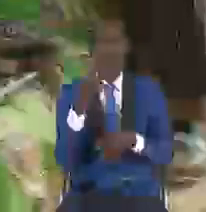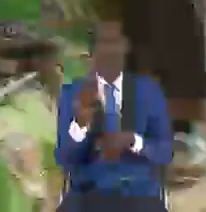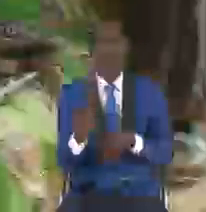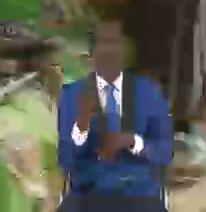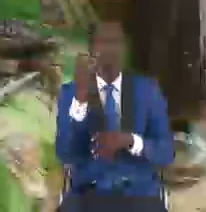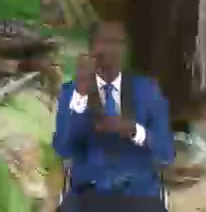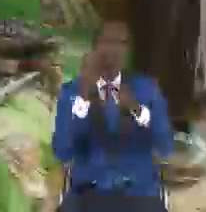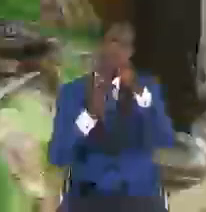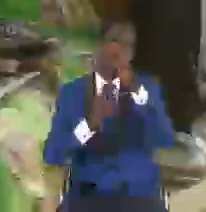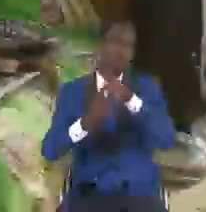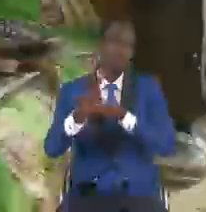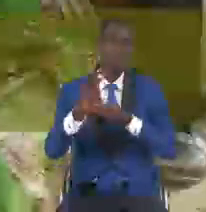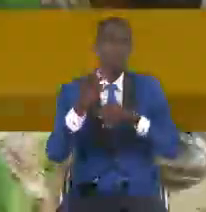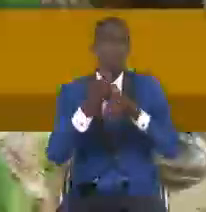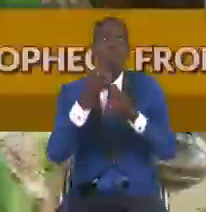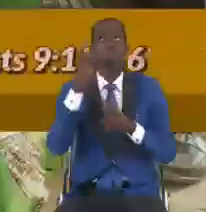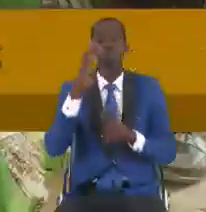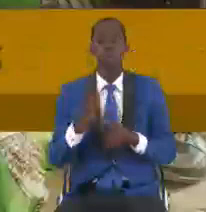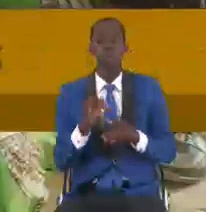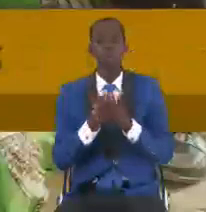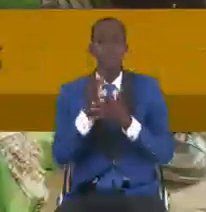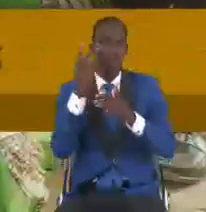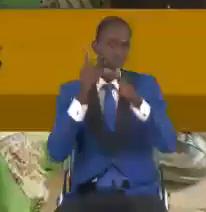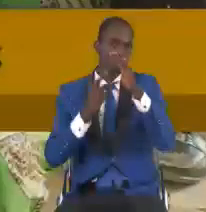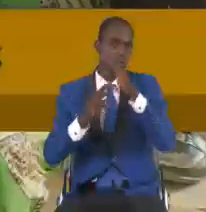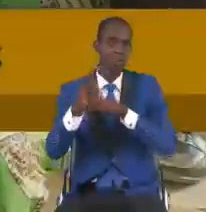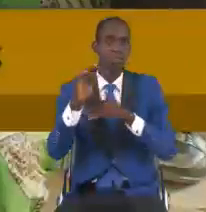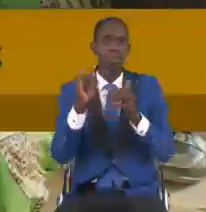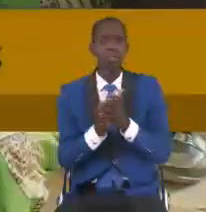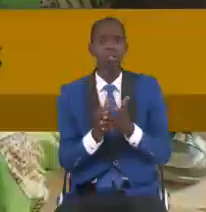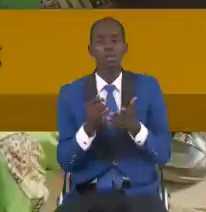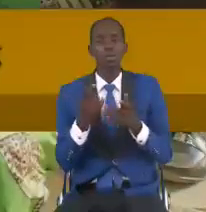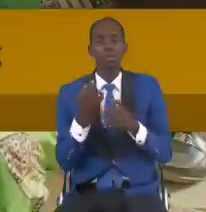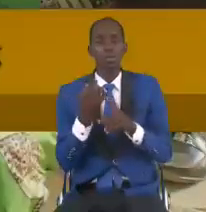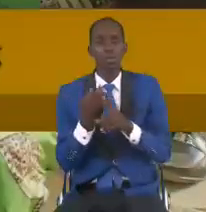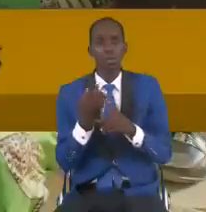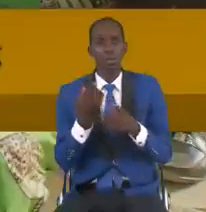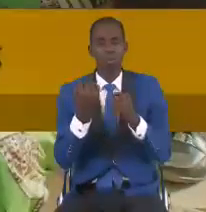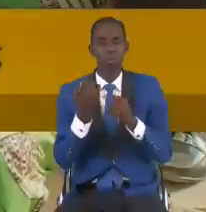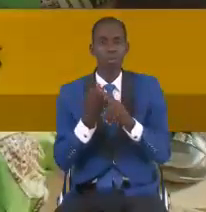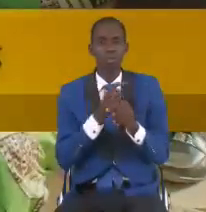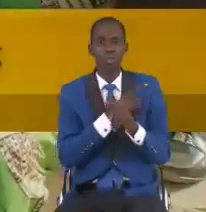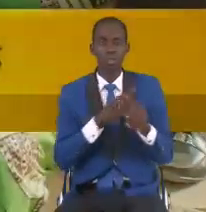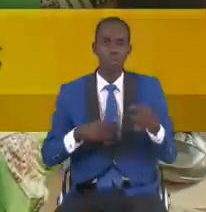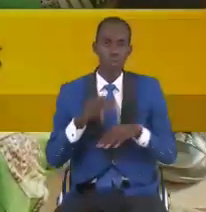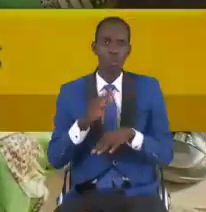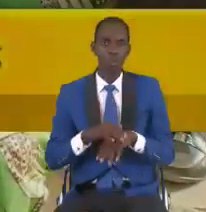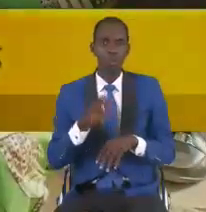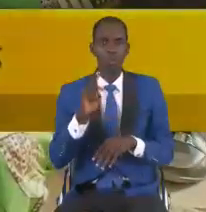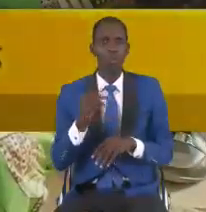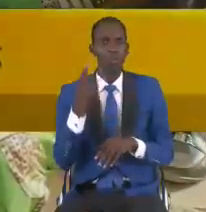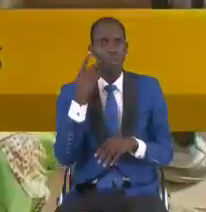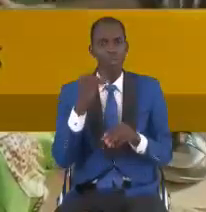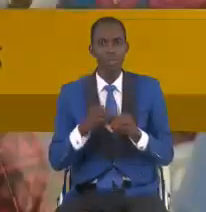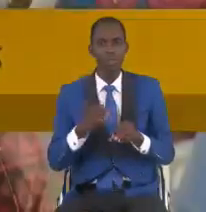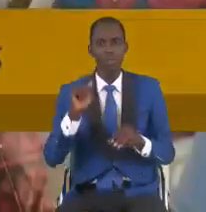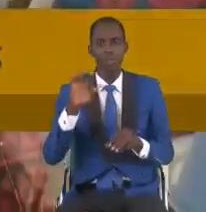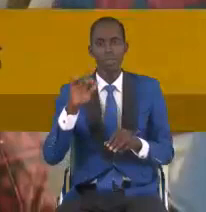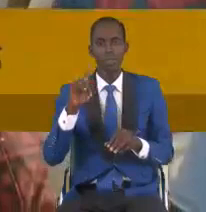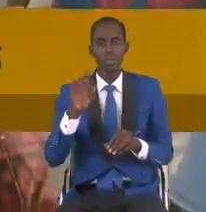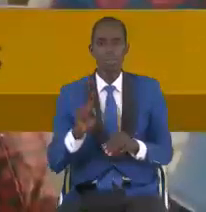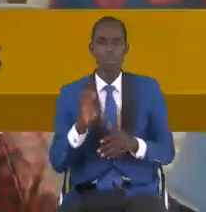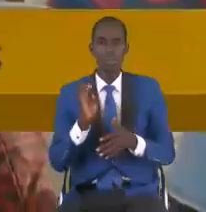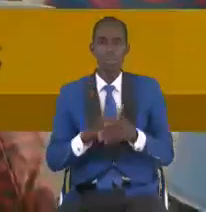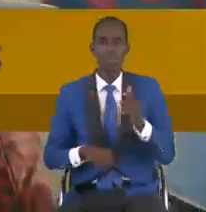that went on his life as the Lord called him. It tells us in Acts chapter 9,